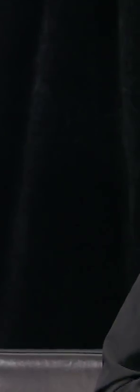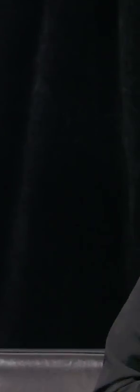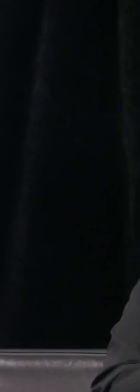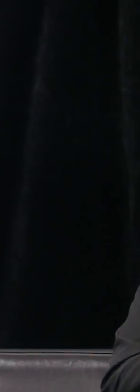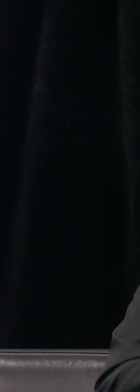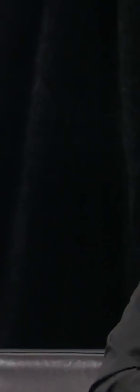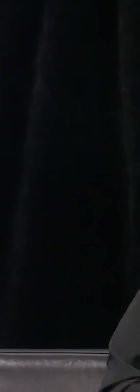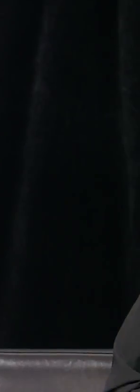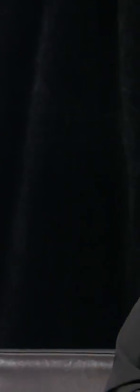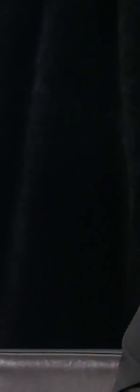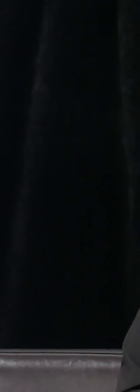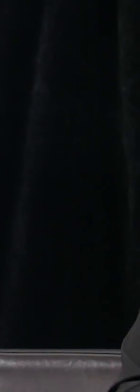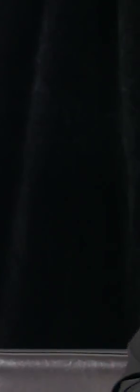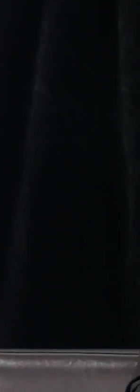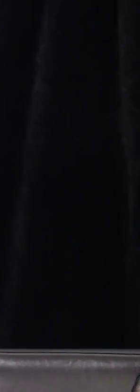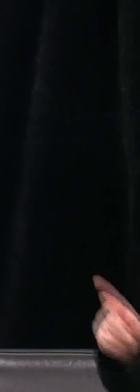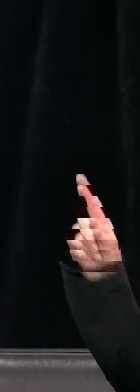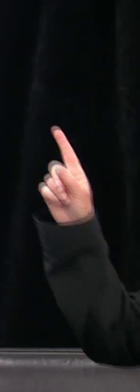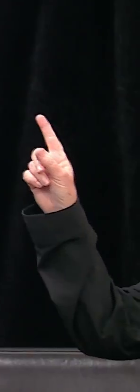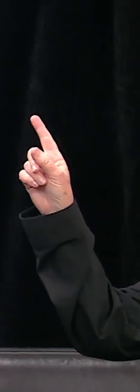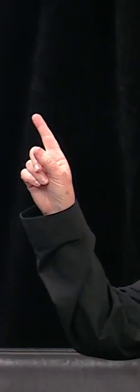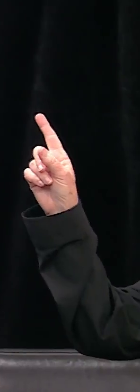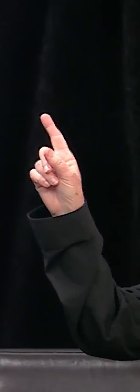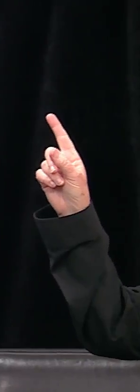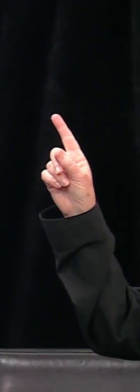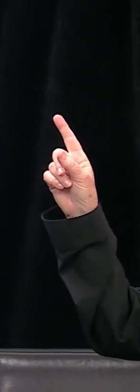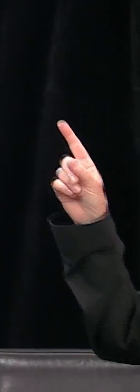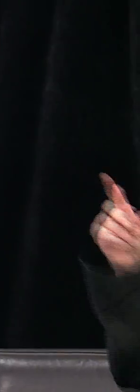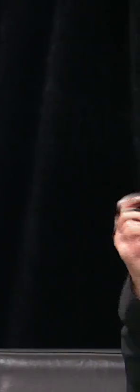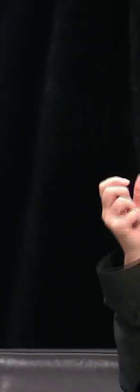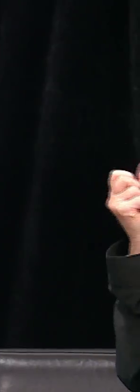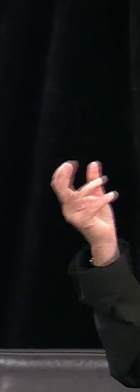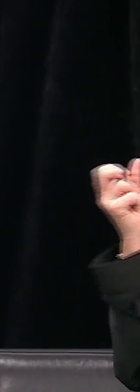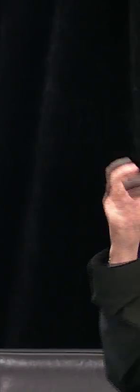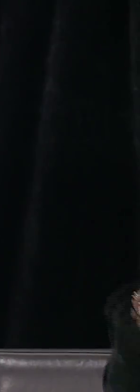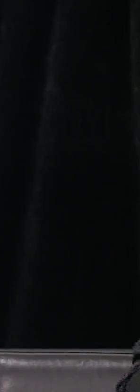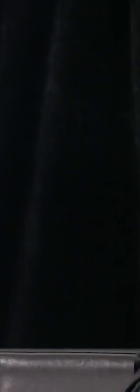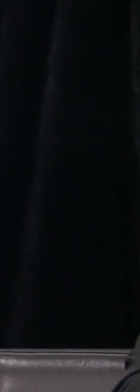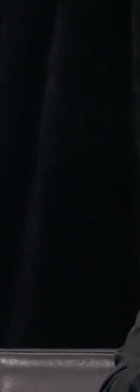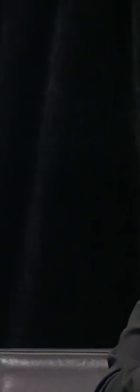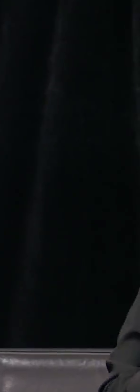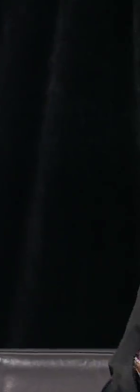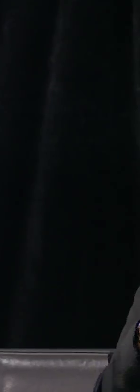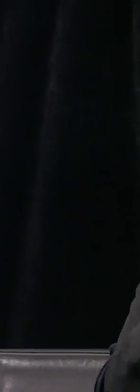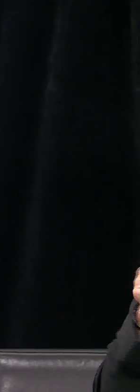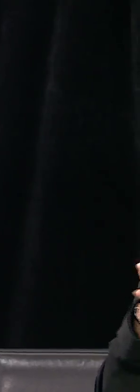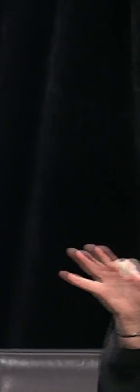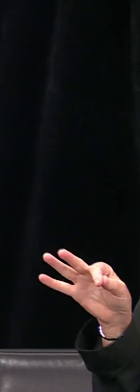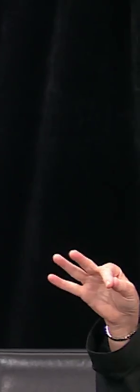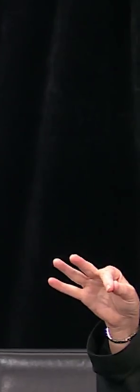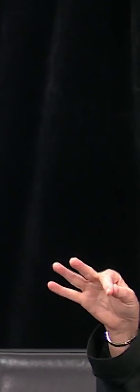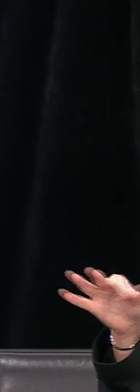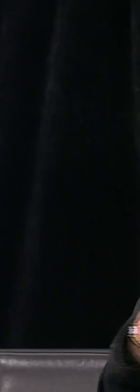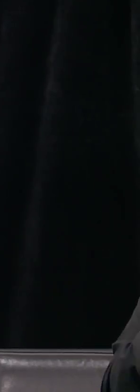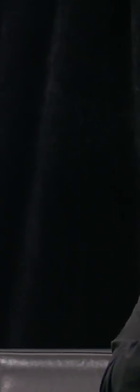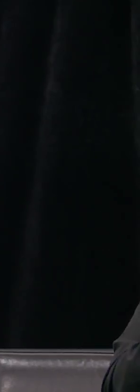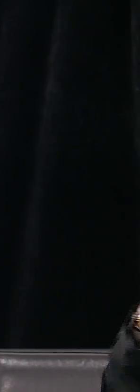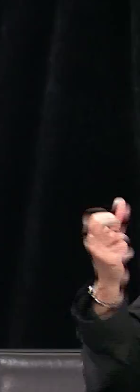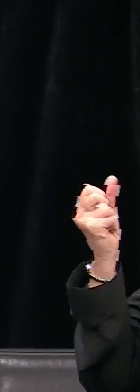deaf as well. That's my father speaking sign language, which is my first language when I was born